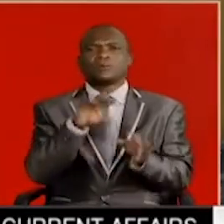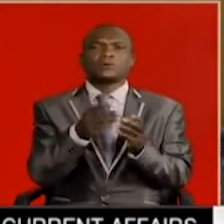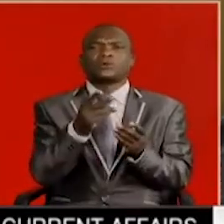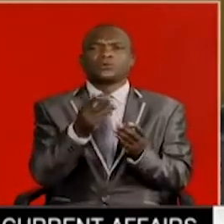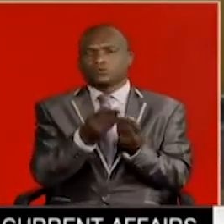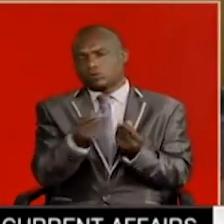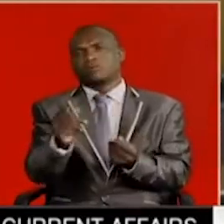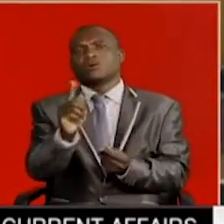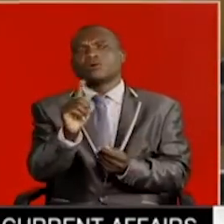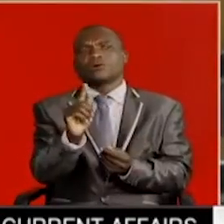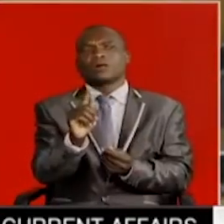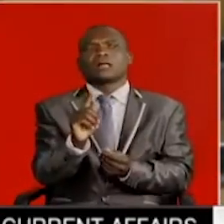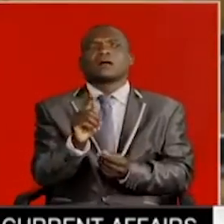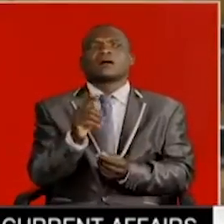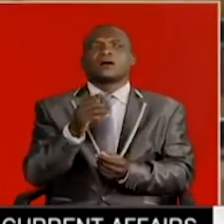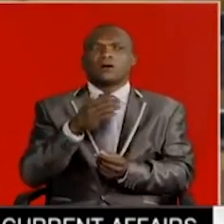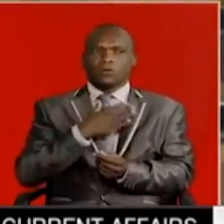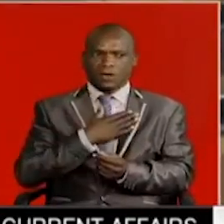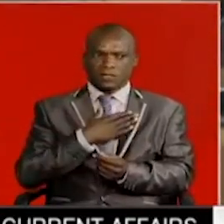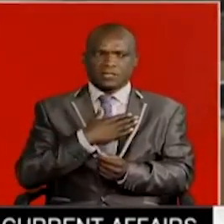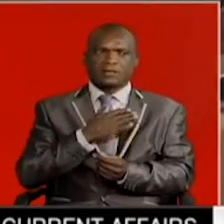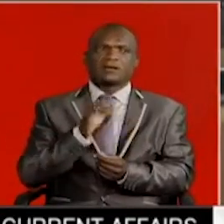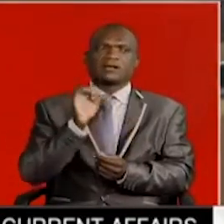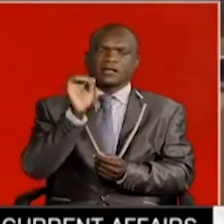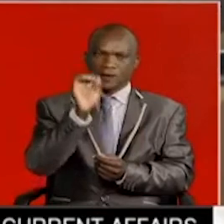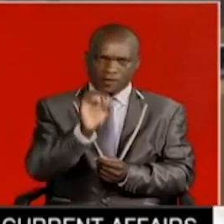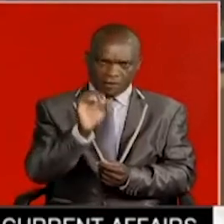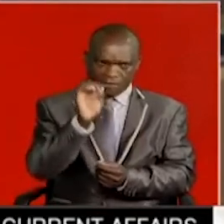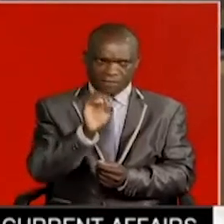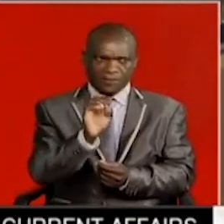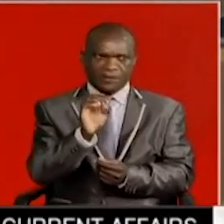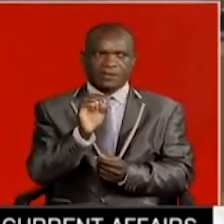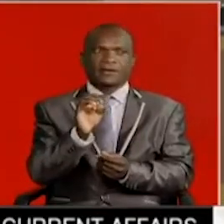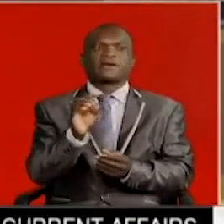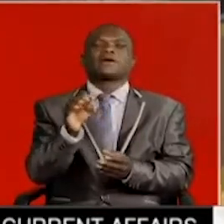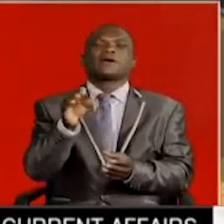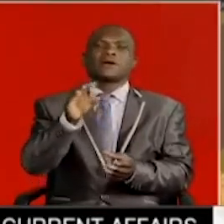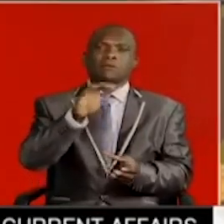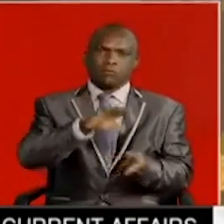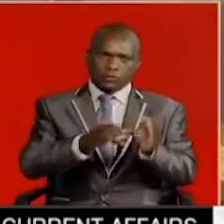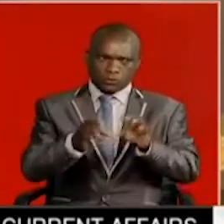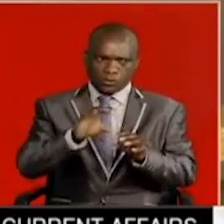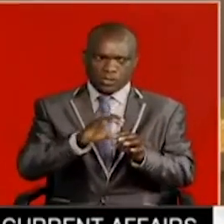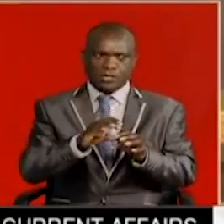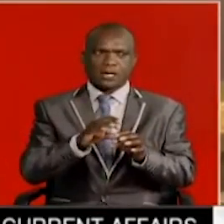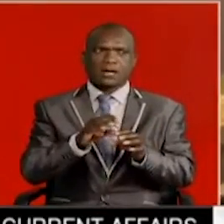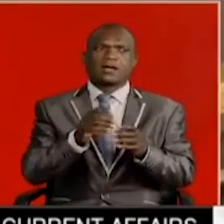We want every dose that would have been deployed